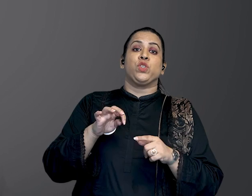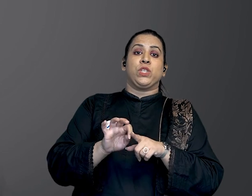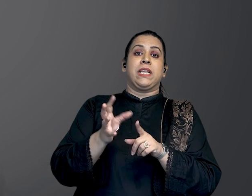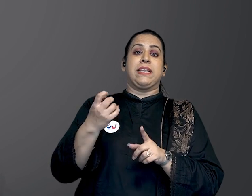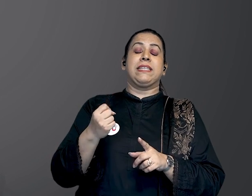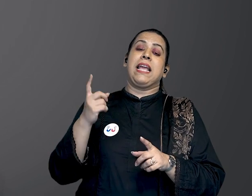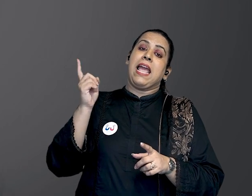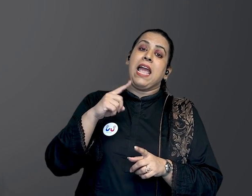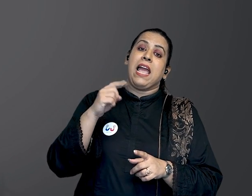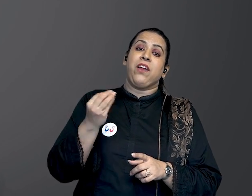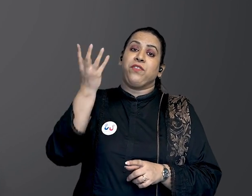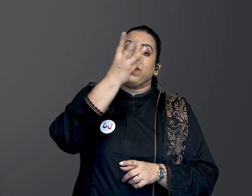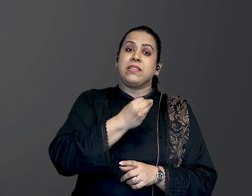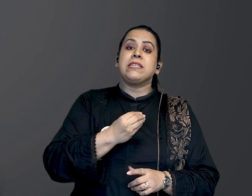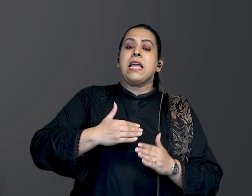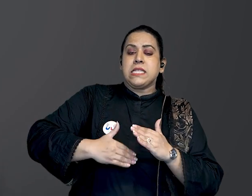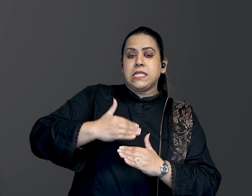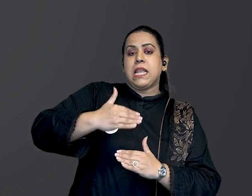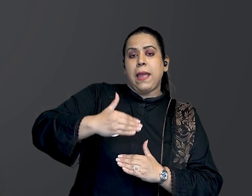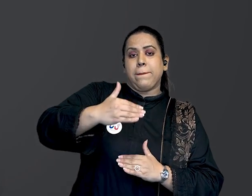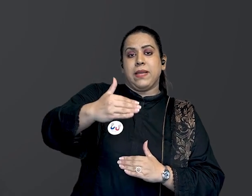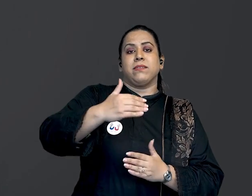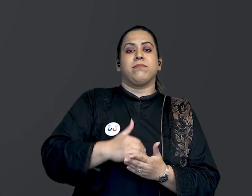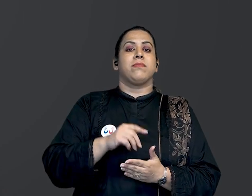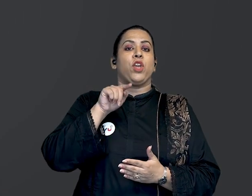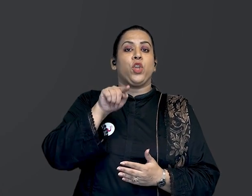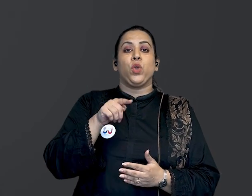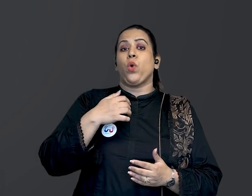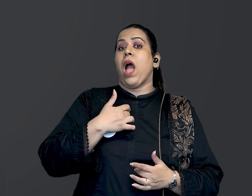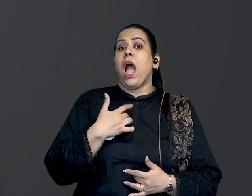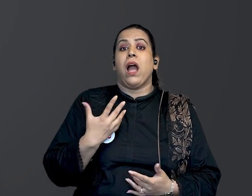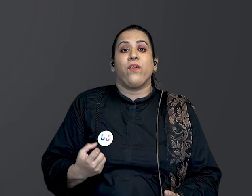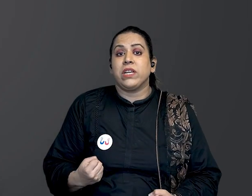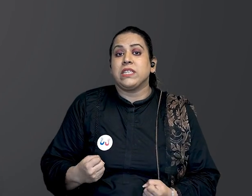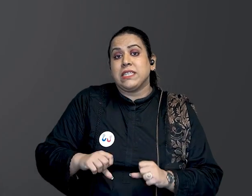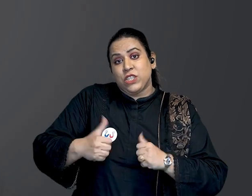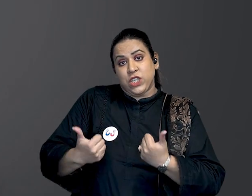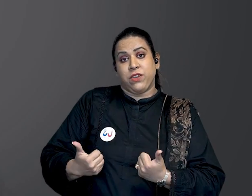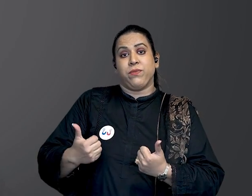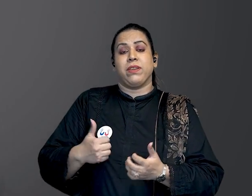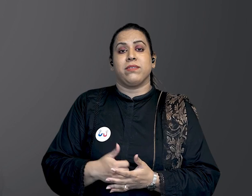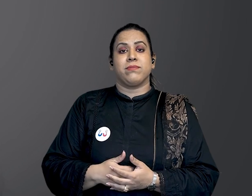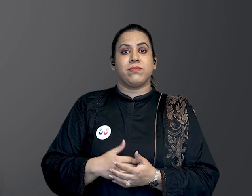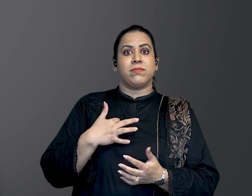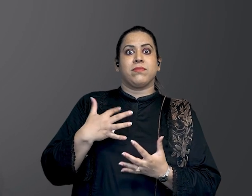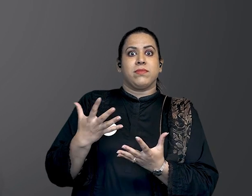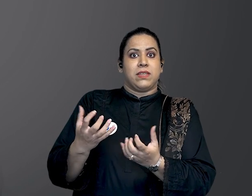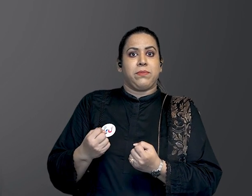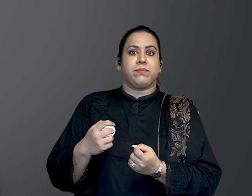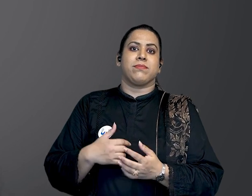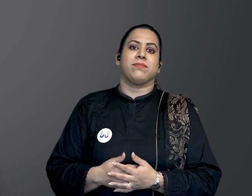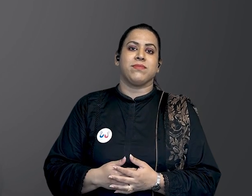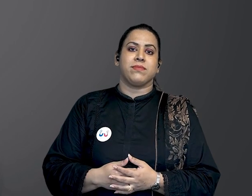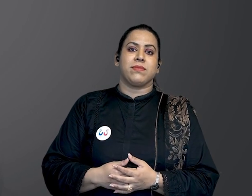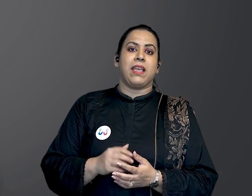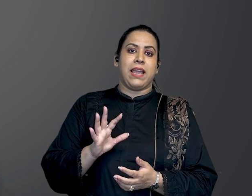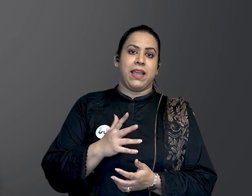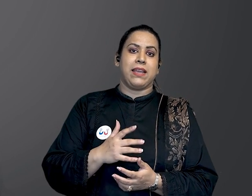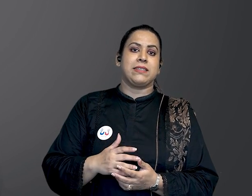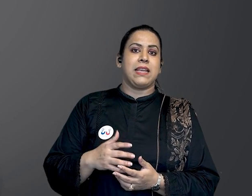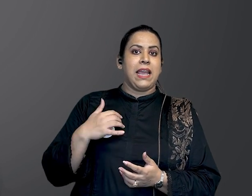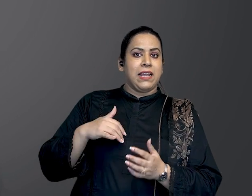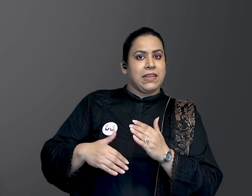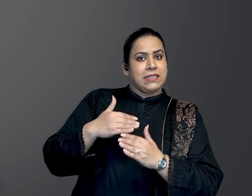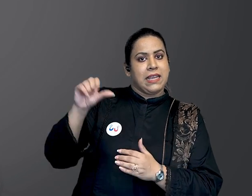having, and if we could kind of alter the way we're making that into a much more healthier version, the lifestyle just becomes much more